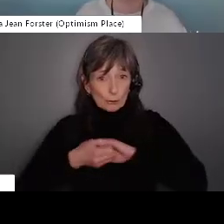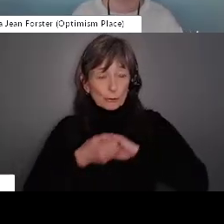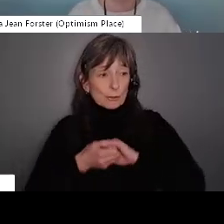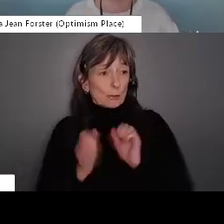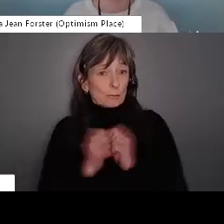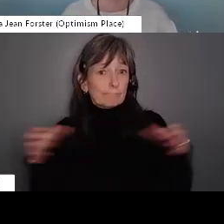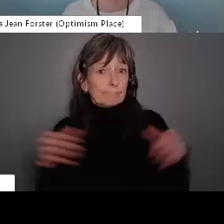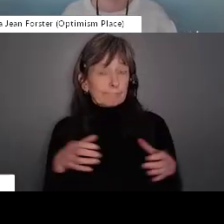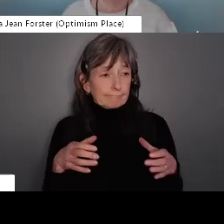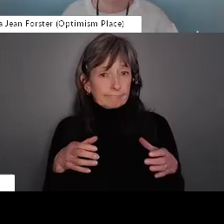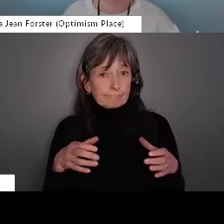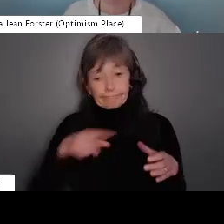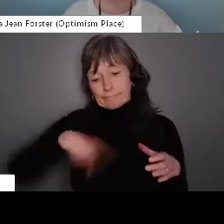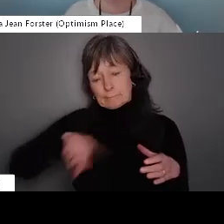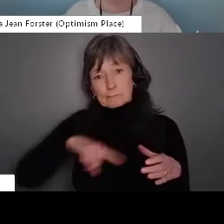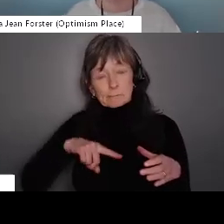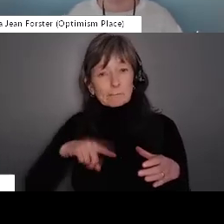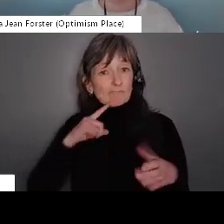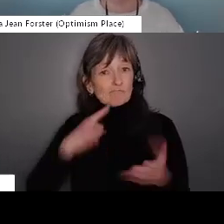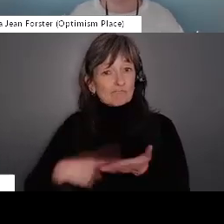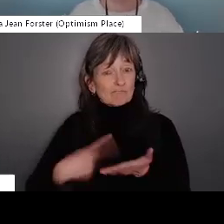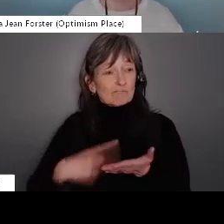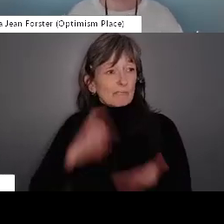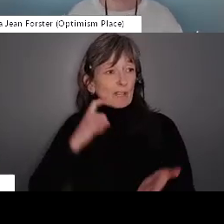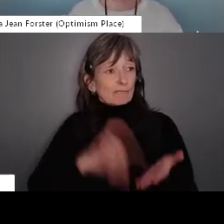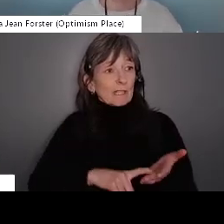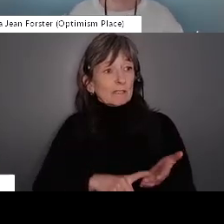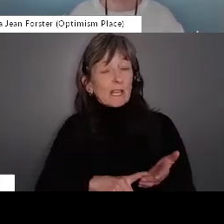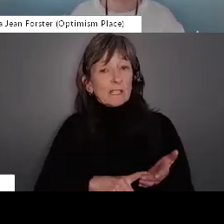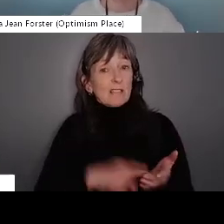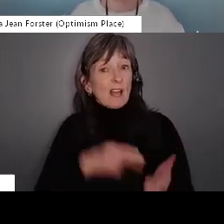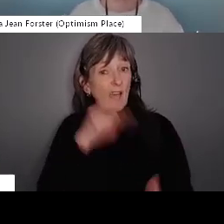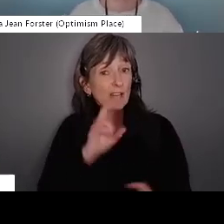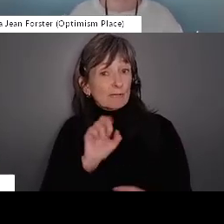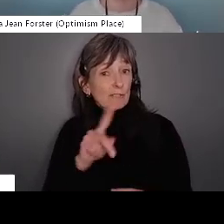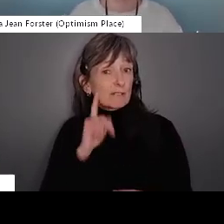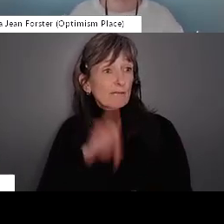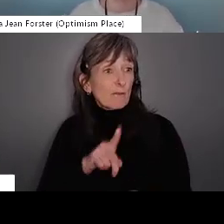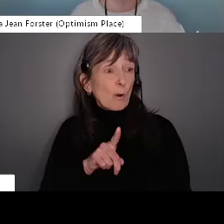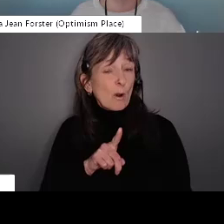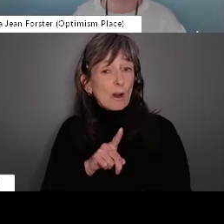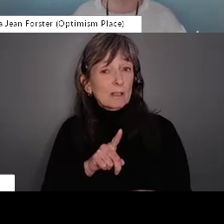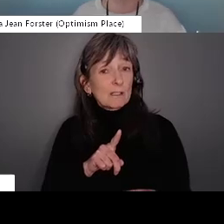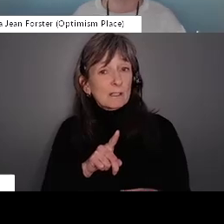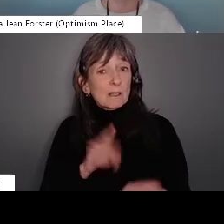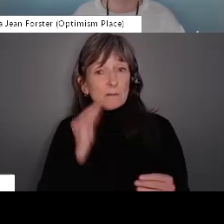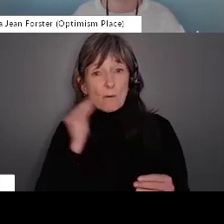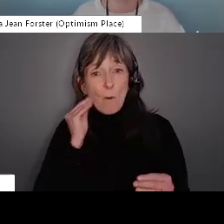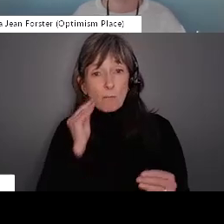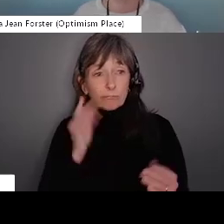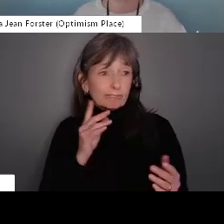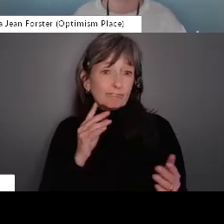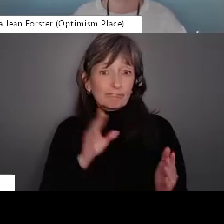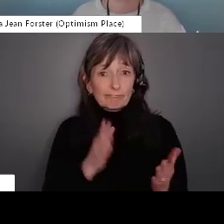our community who are at high risk of domestic homicide. Our partner agencies collaborate to create